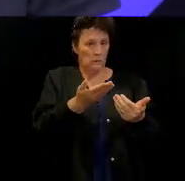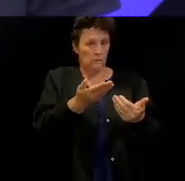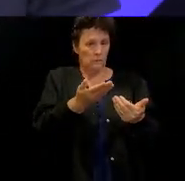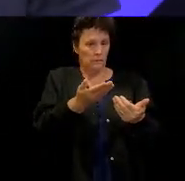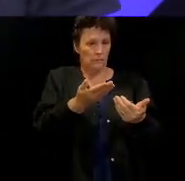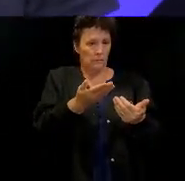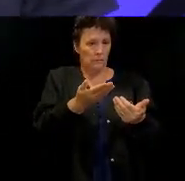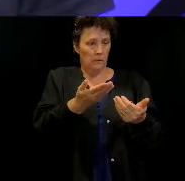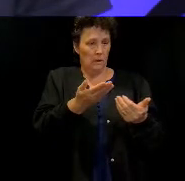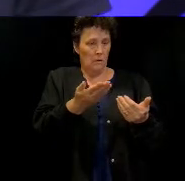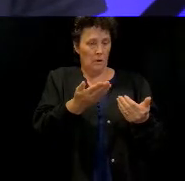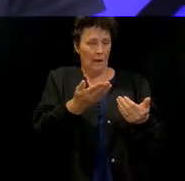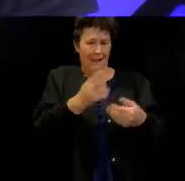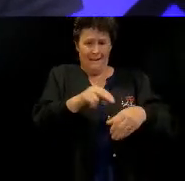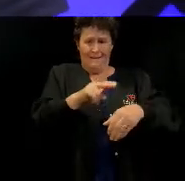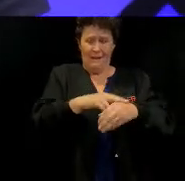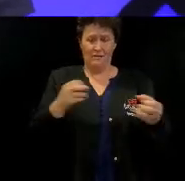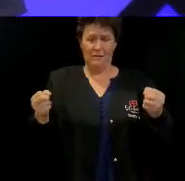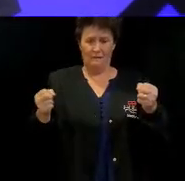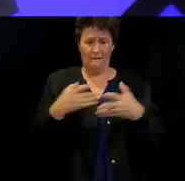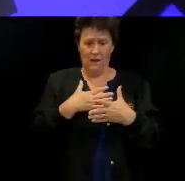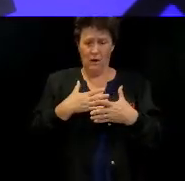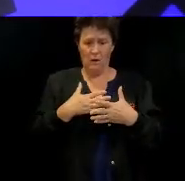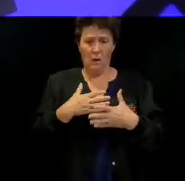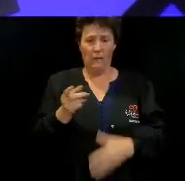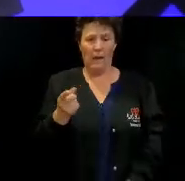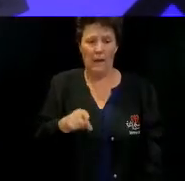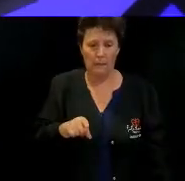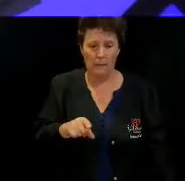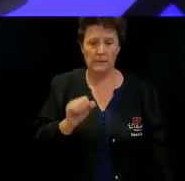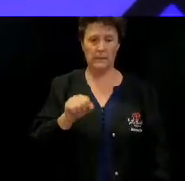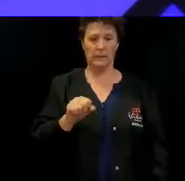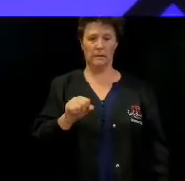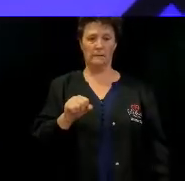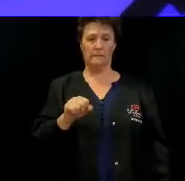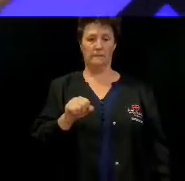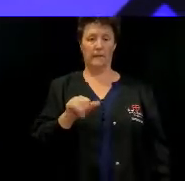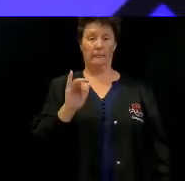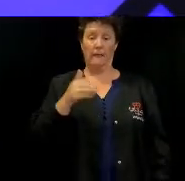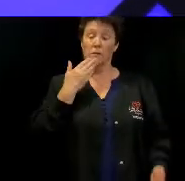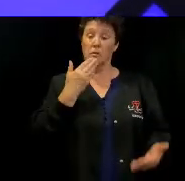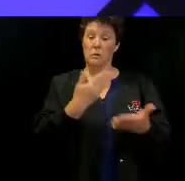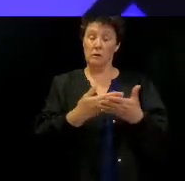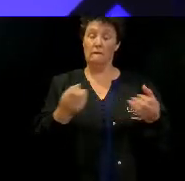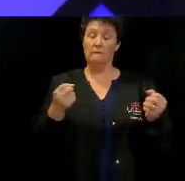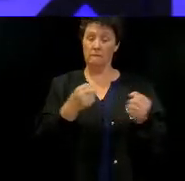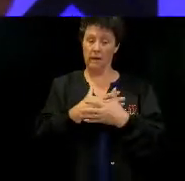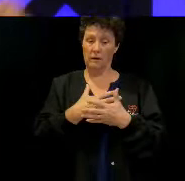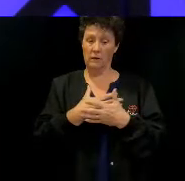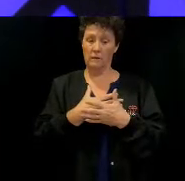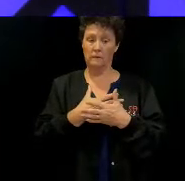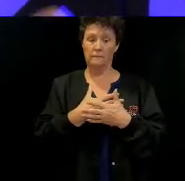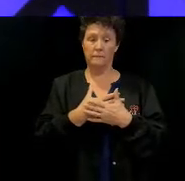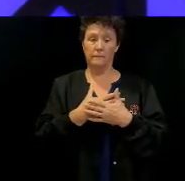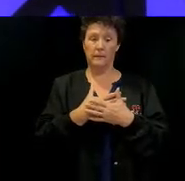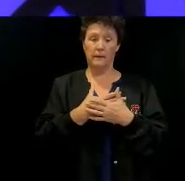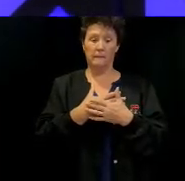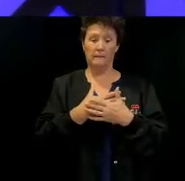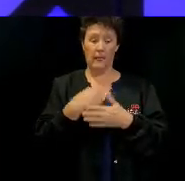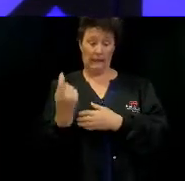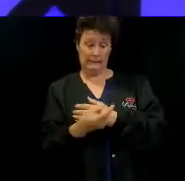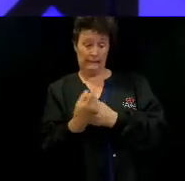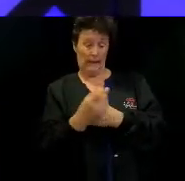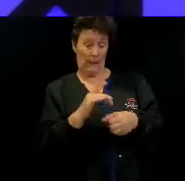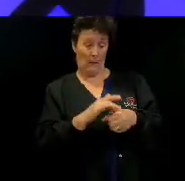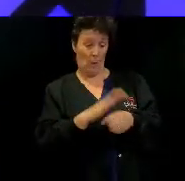there's going to be a natural fear that's going to come. And that's a good fear. If there's a poisonous snake, right, in